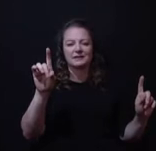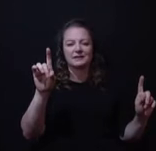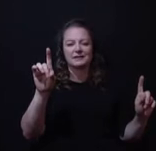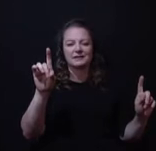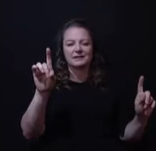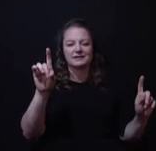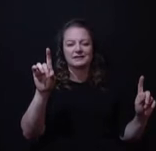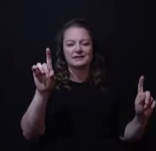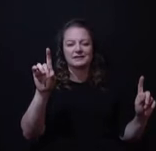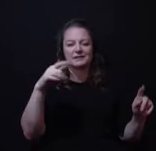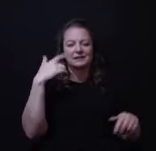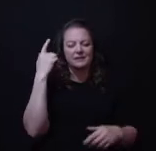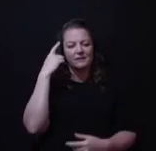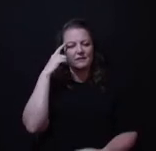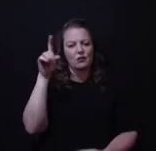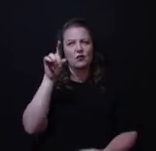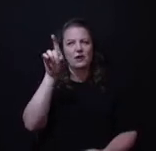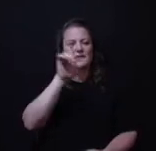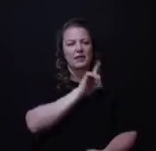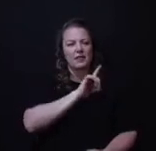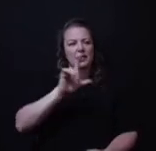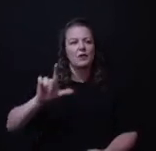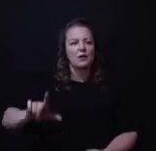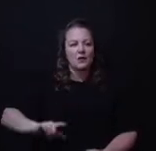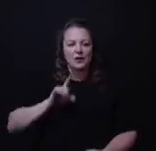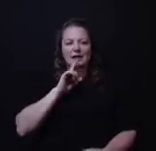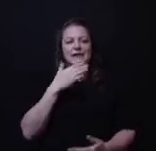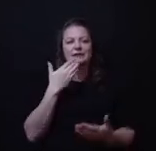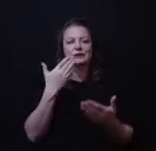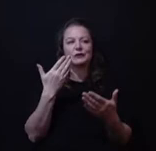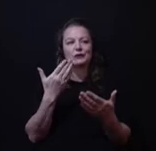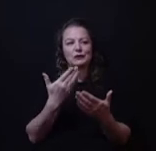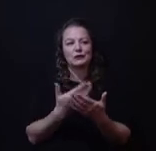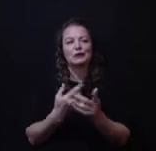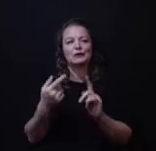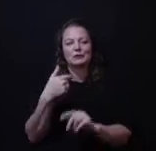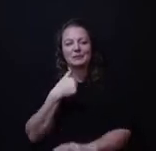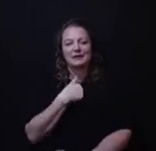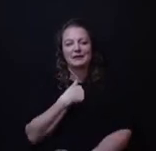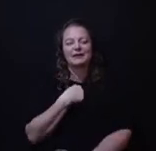For the Lord, he is good to me.